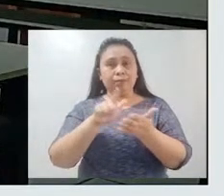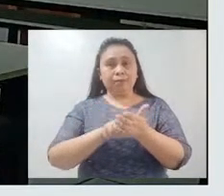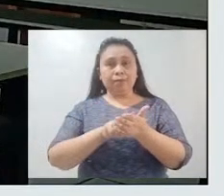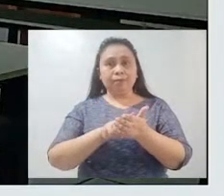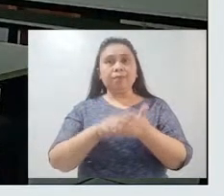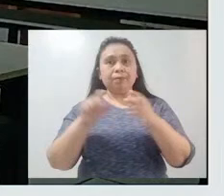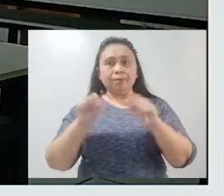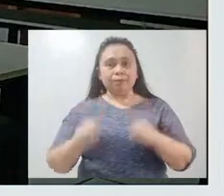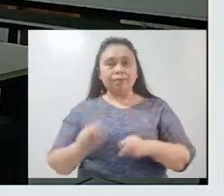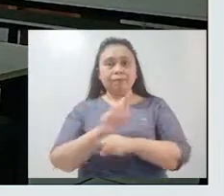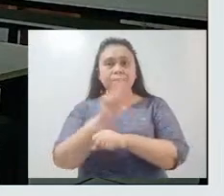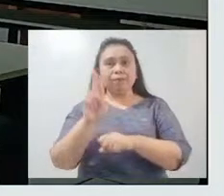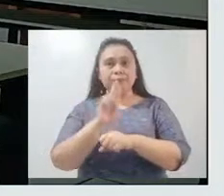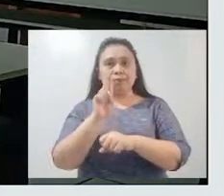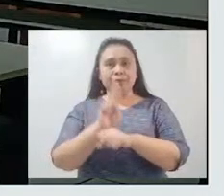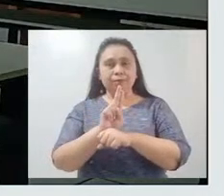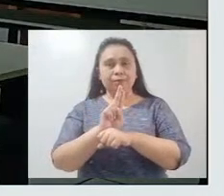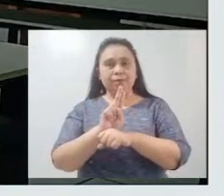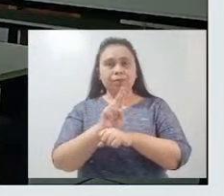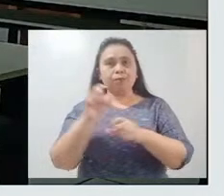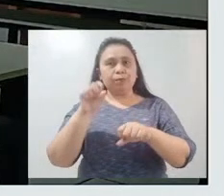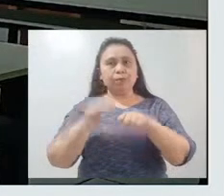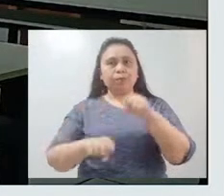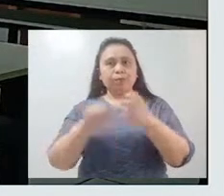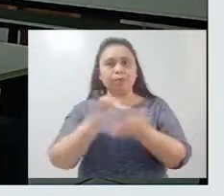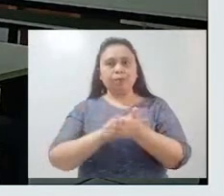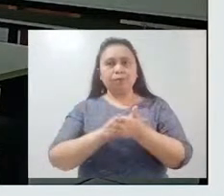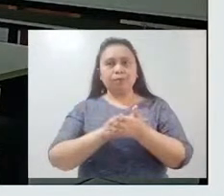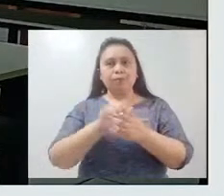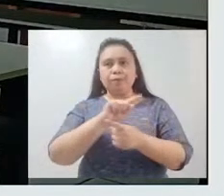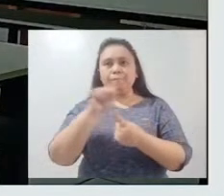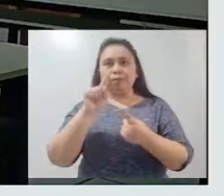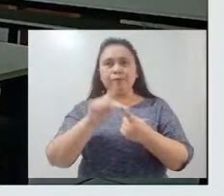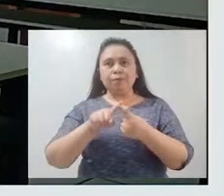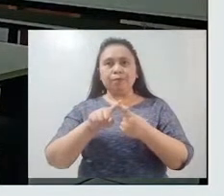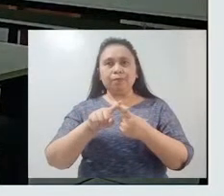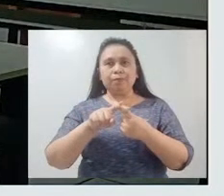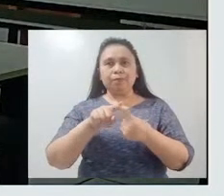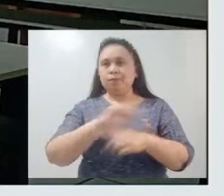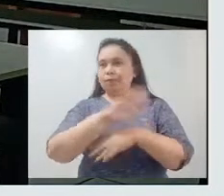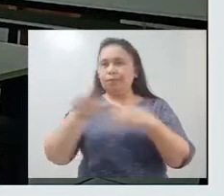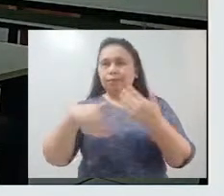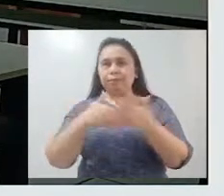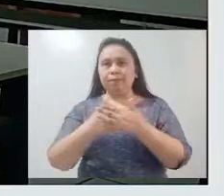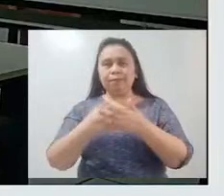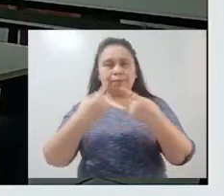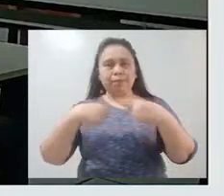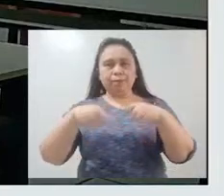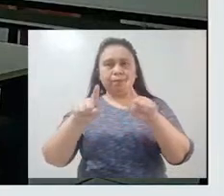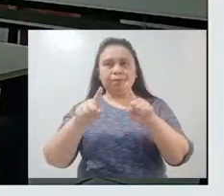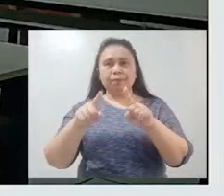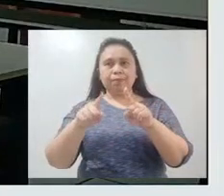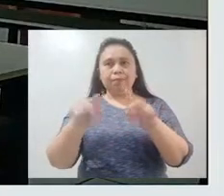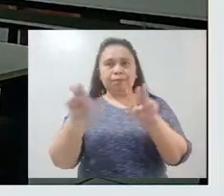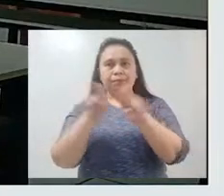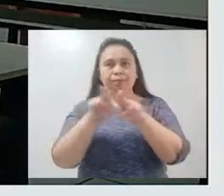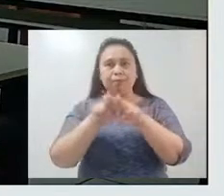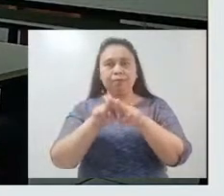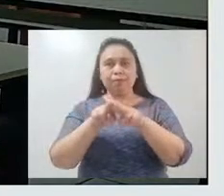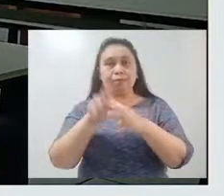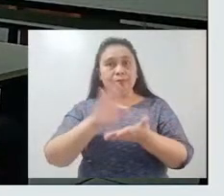a head start so that when everything goes back to normal, you already know how to use